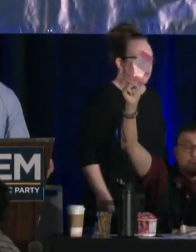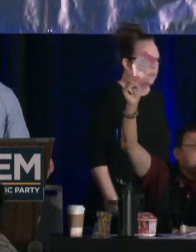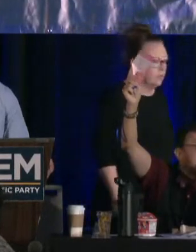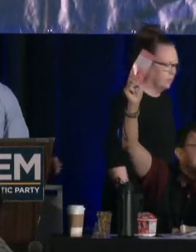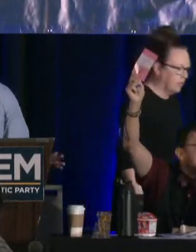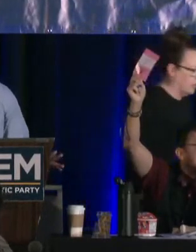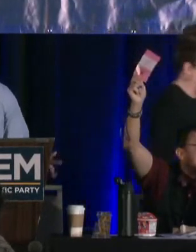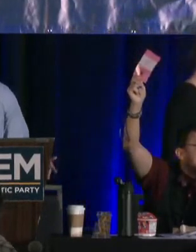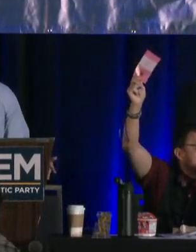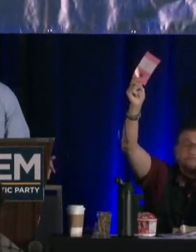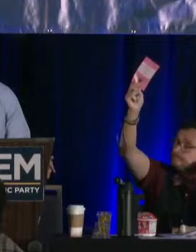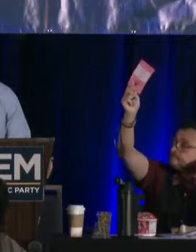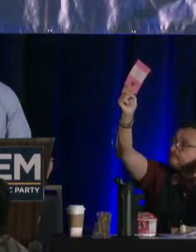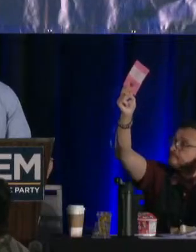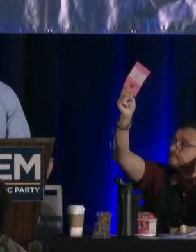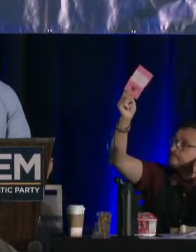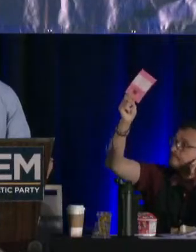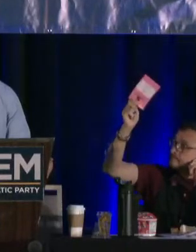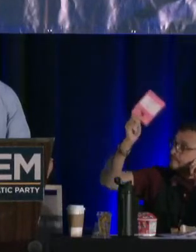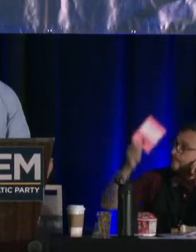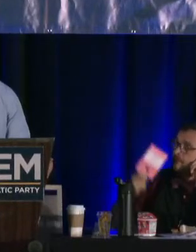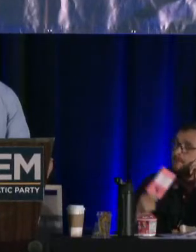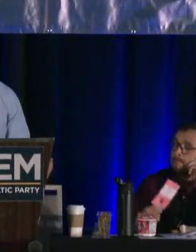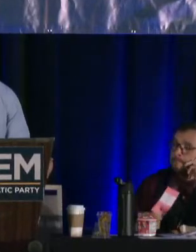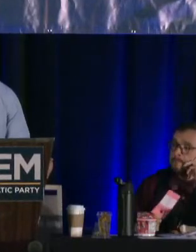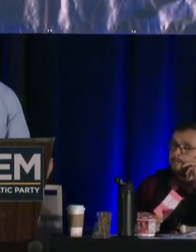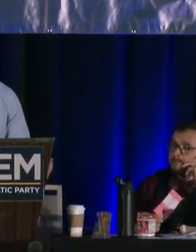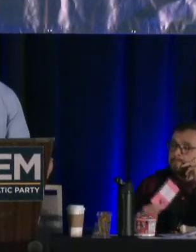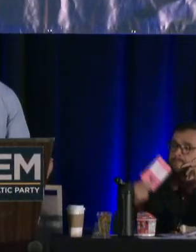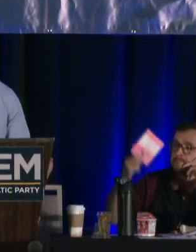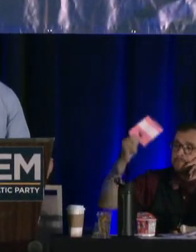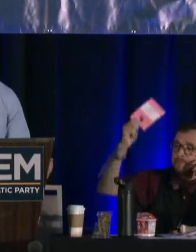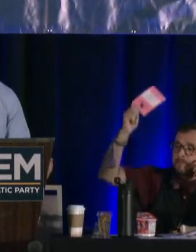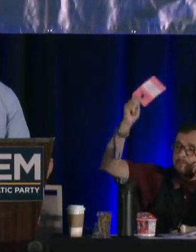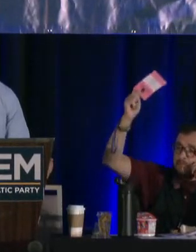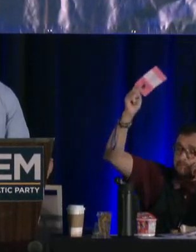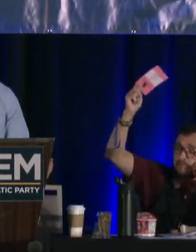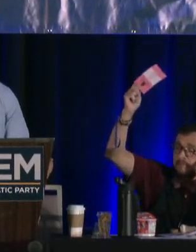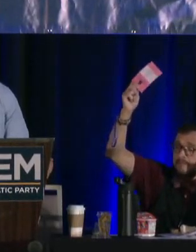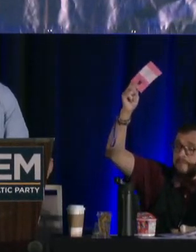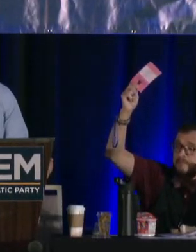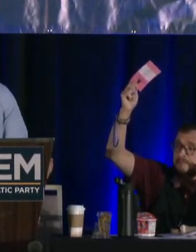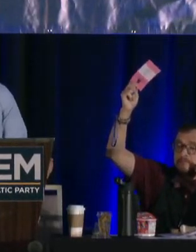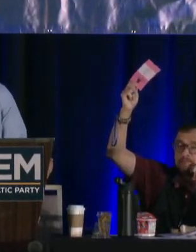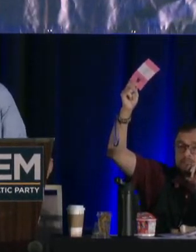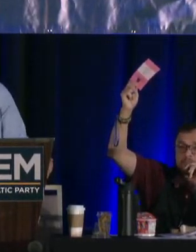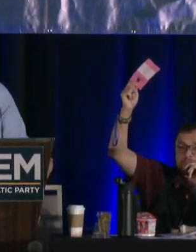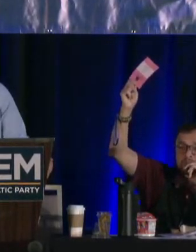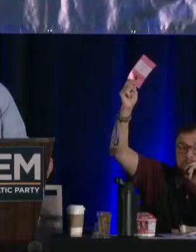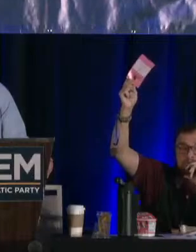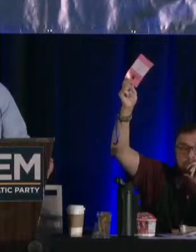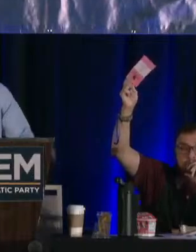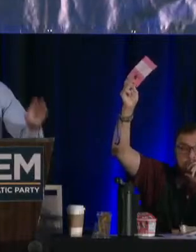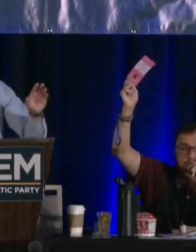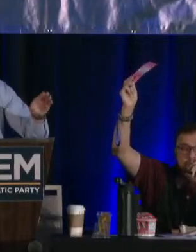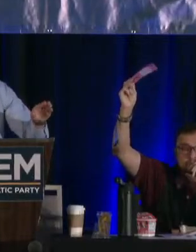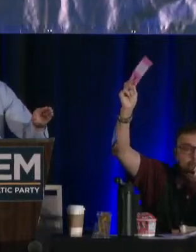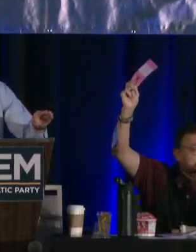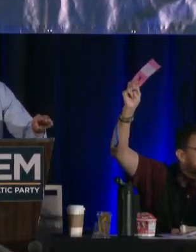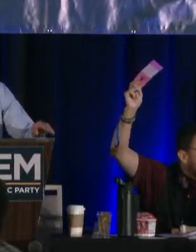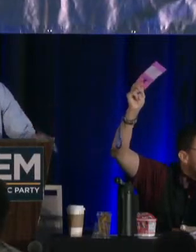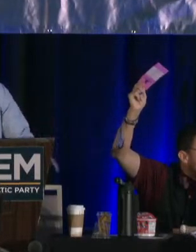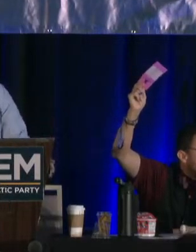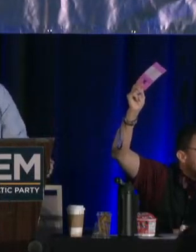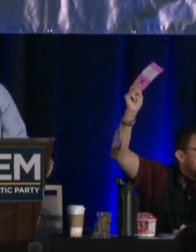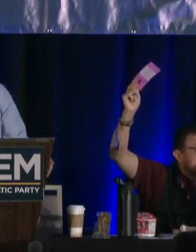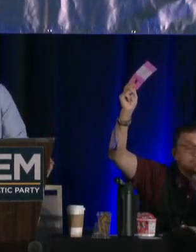Okay. Okay. Hold on. So we're getting our counters in place. So everyone put your